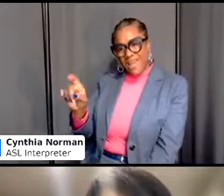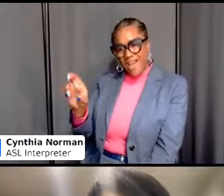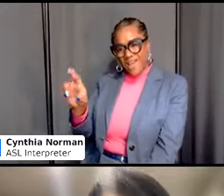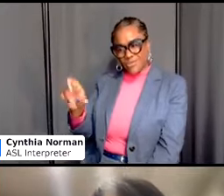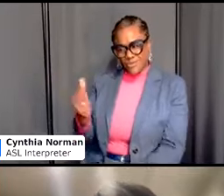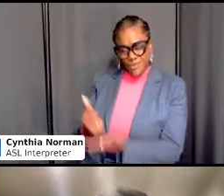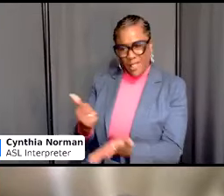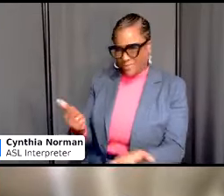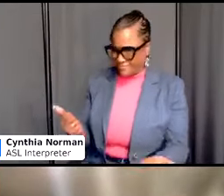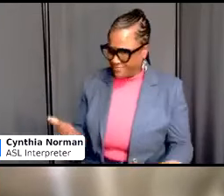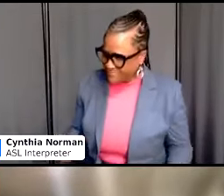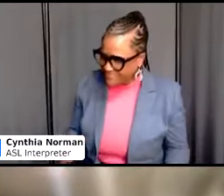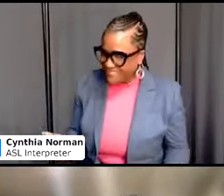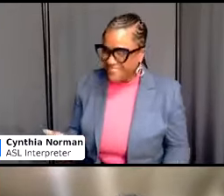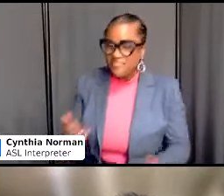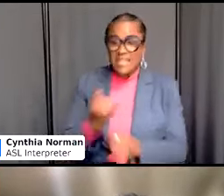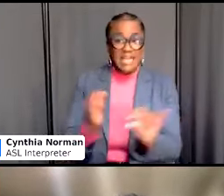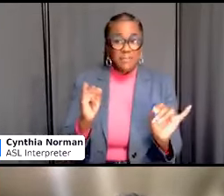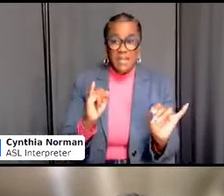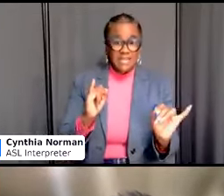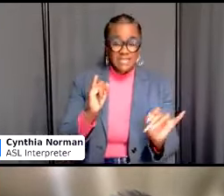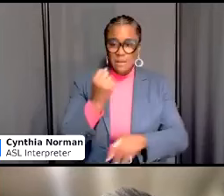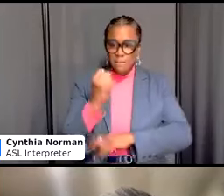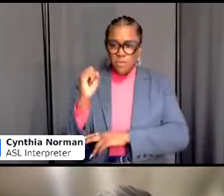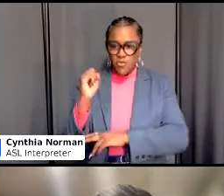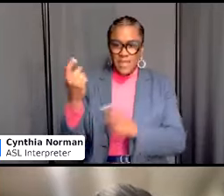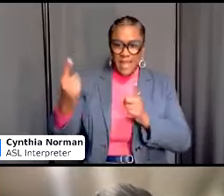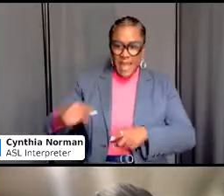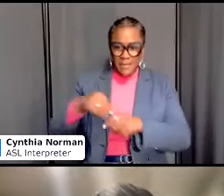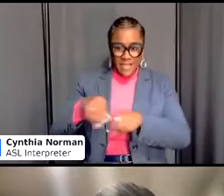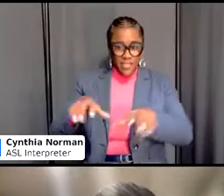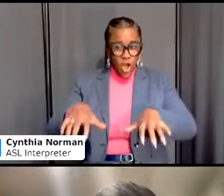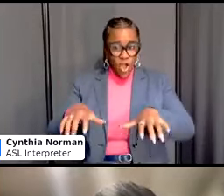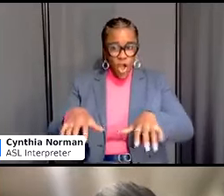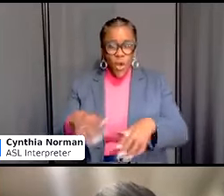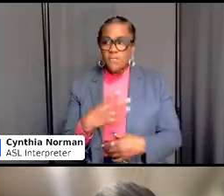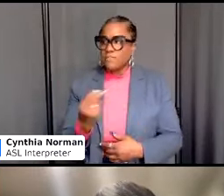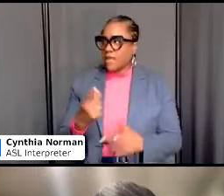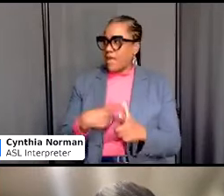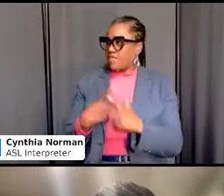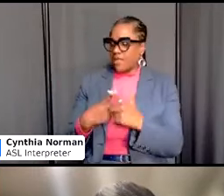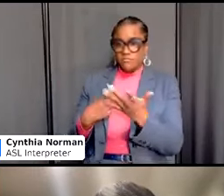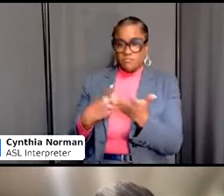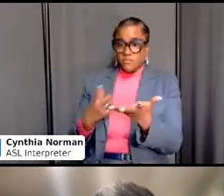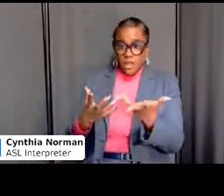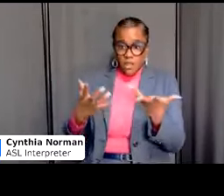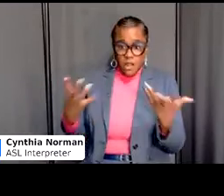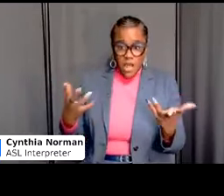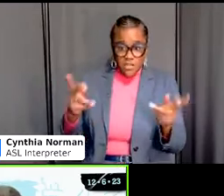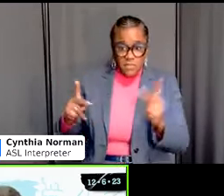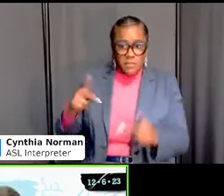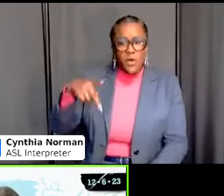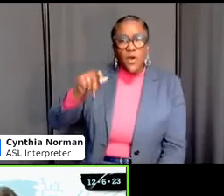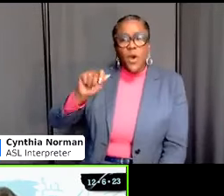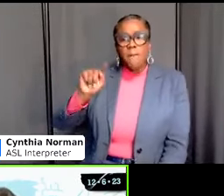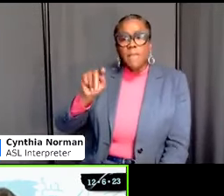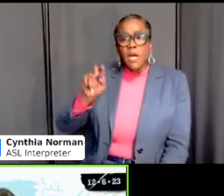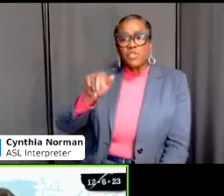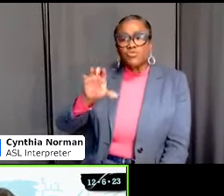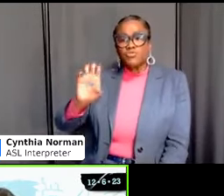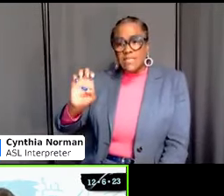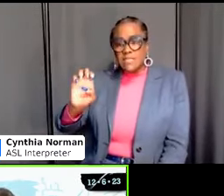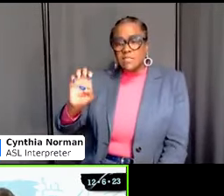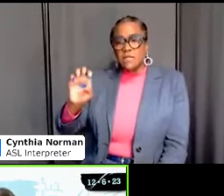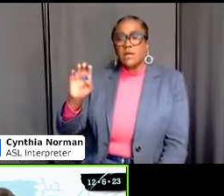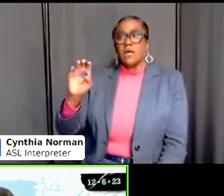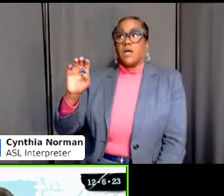the independence movements emerged, particularly in the Congo, and then a lot of people know Patrice Lumumba was elected,